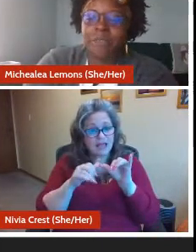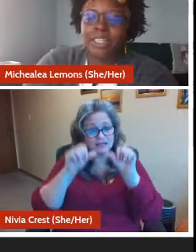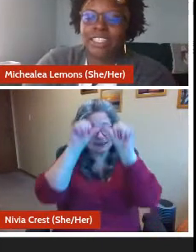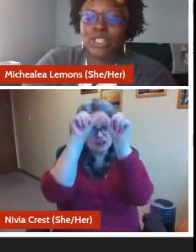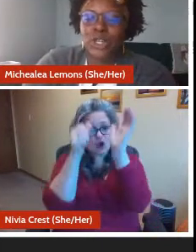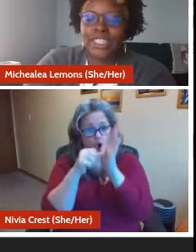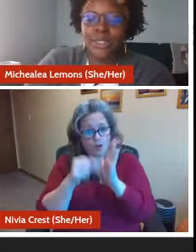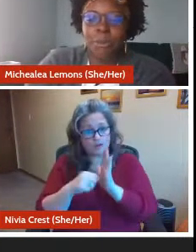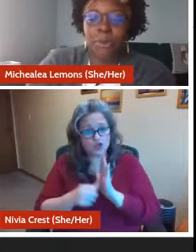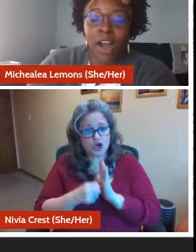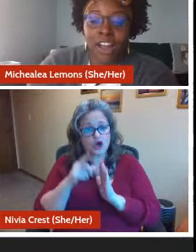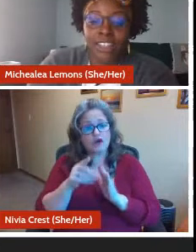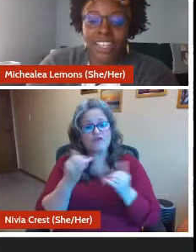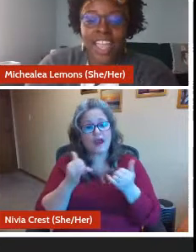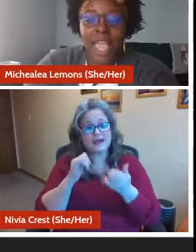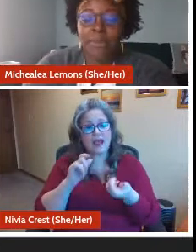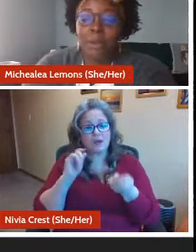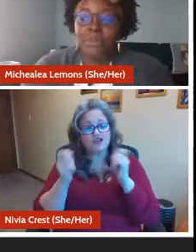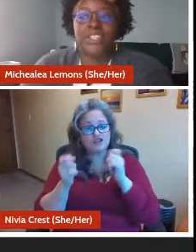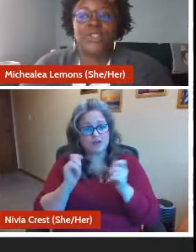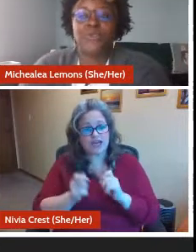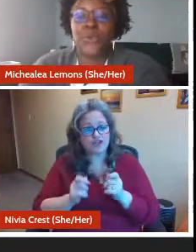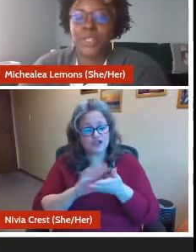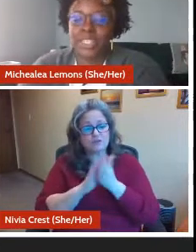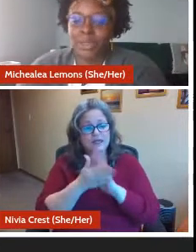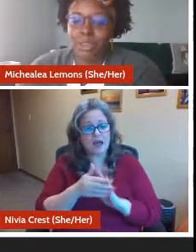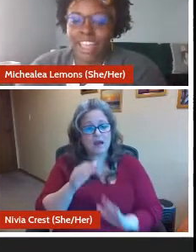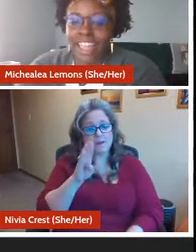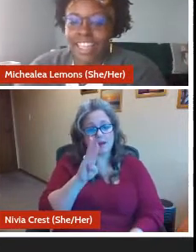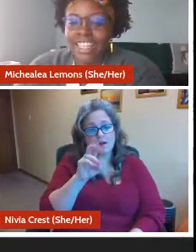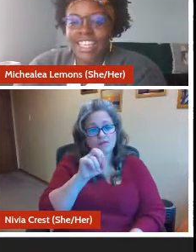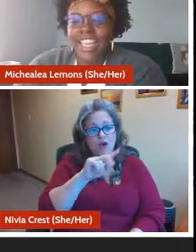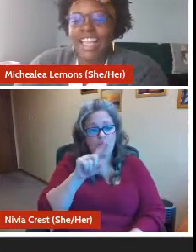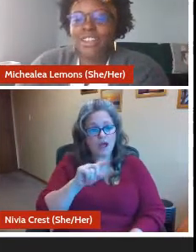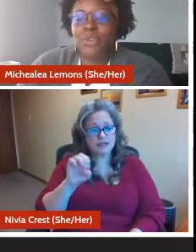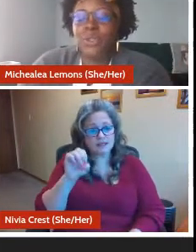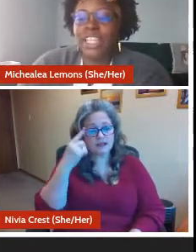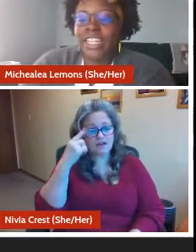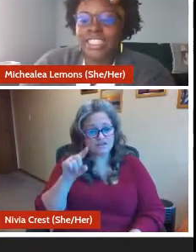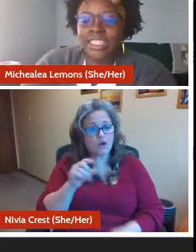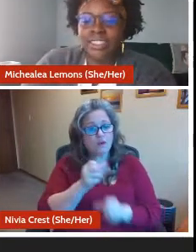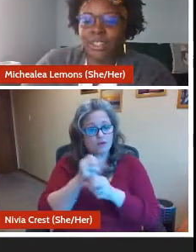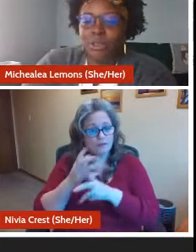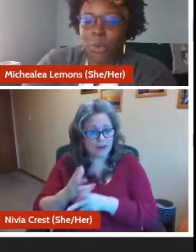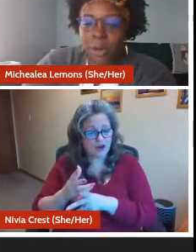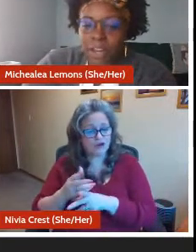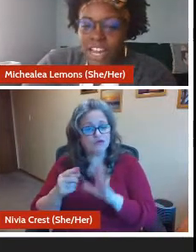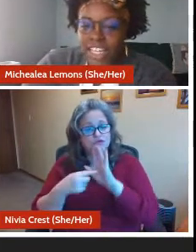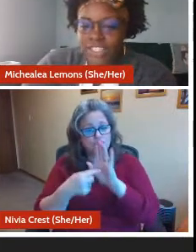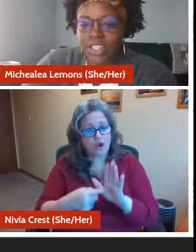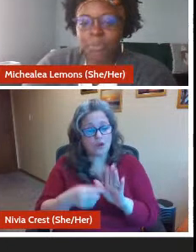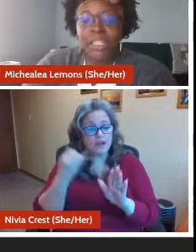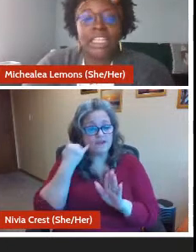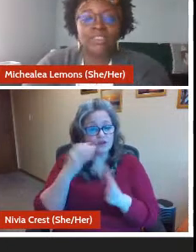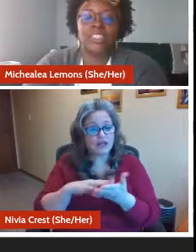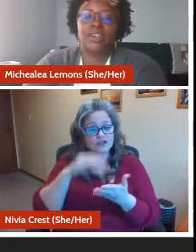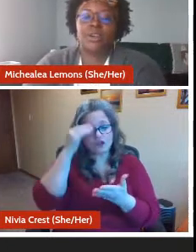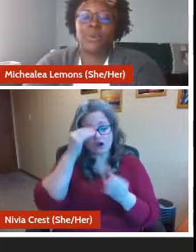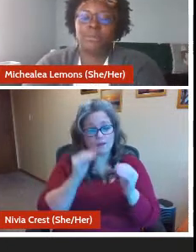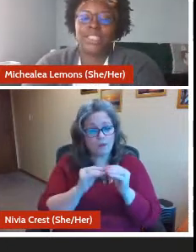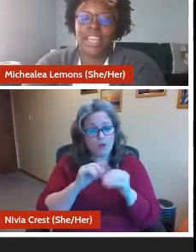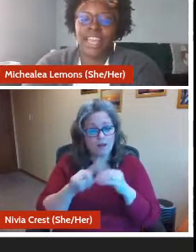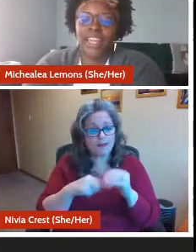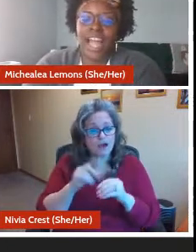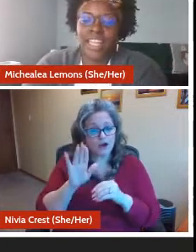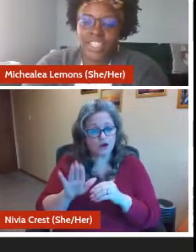is currently being turned into bronze in preparation for the display. And if you would like to learn more about Aisha, please visit